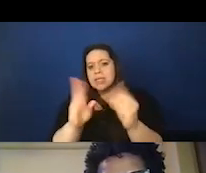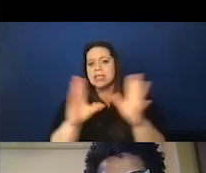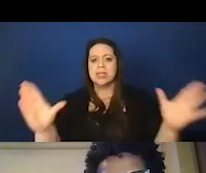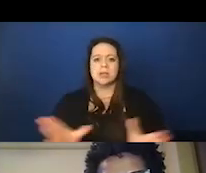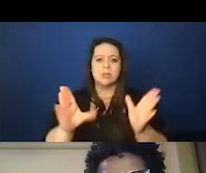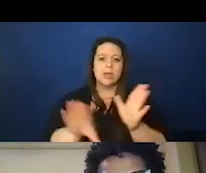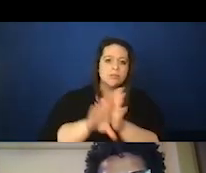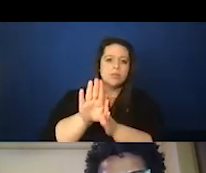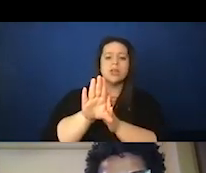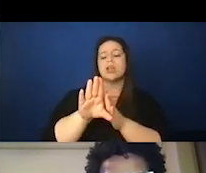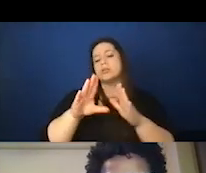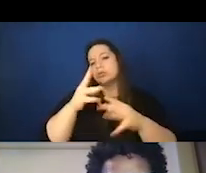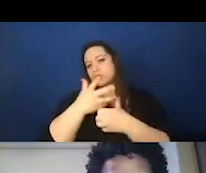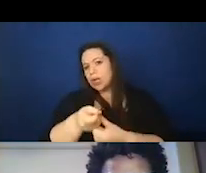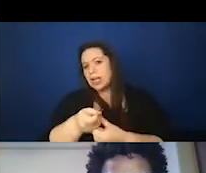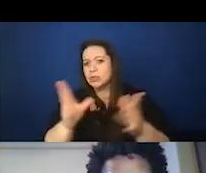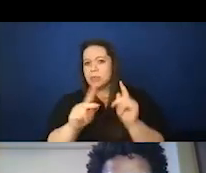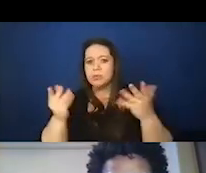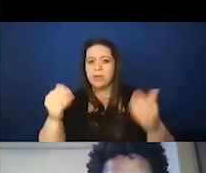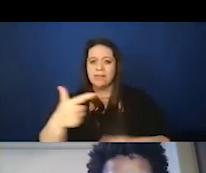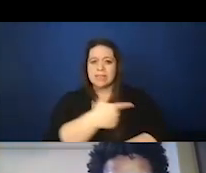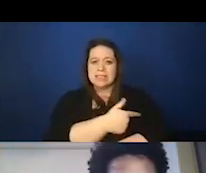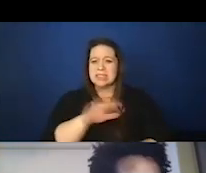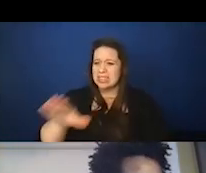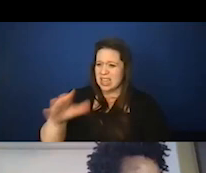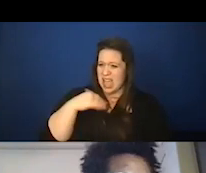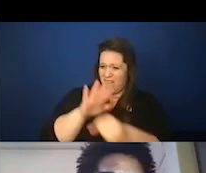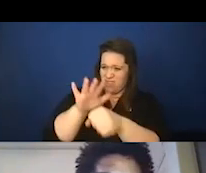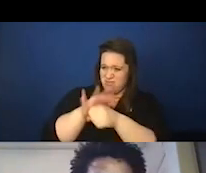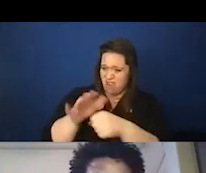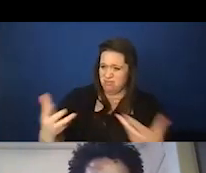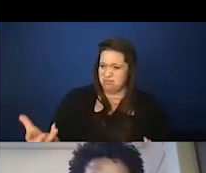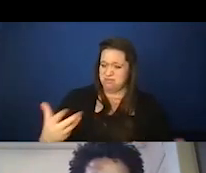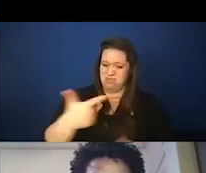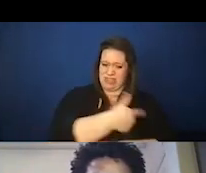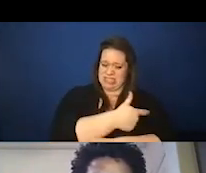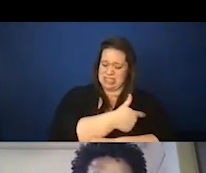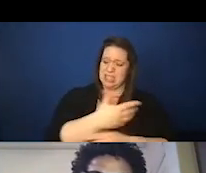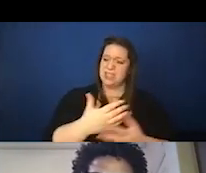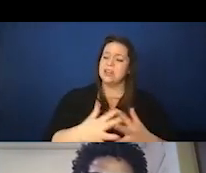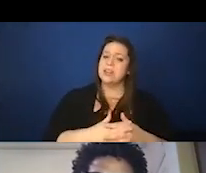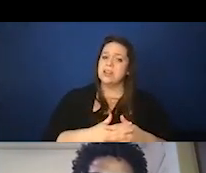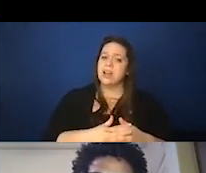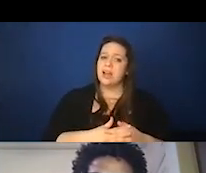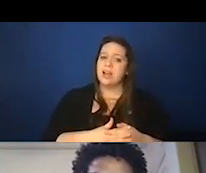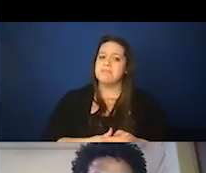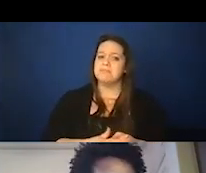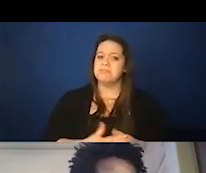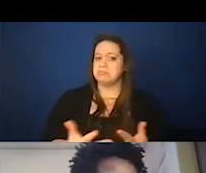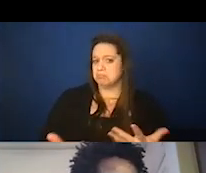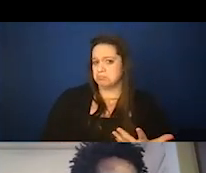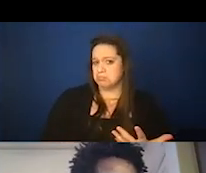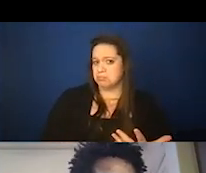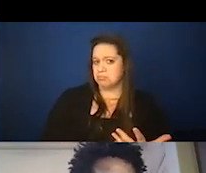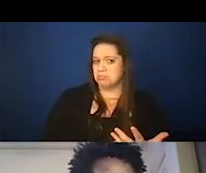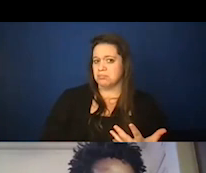get the vaccine, she's concerned that there might not be enough supply to meet the demand that we develop. Is there anything that folks think we can